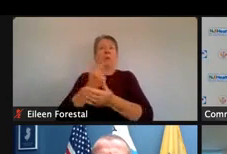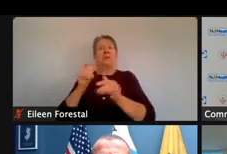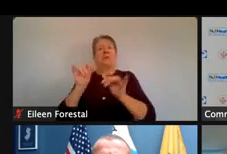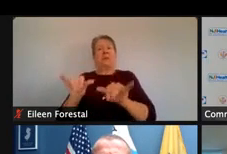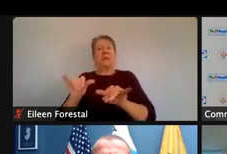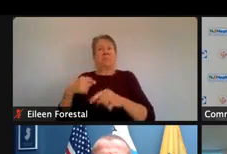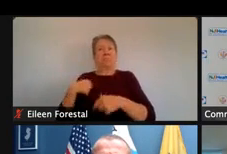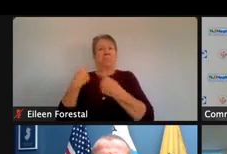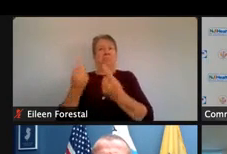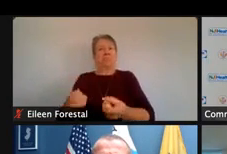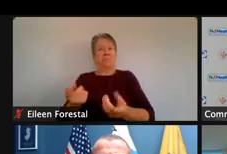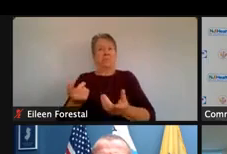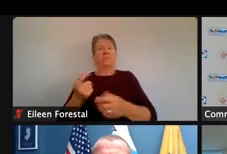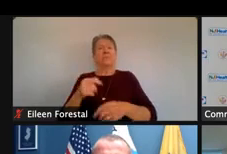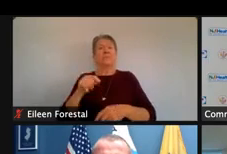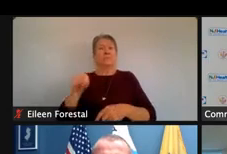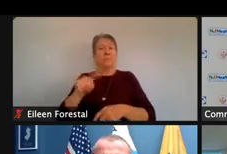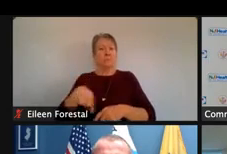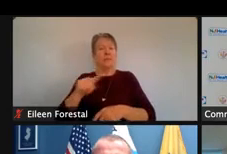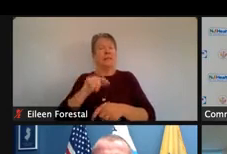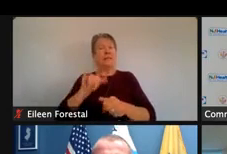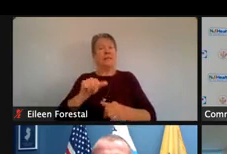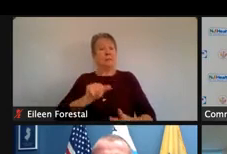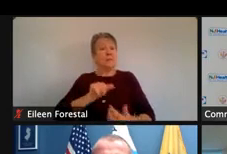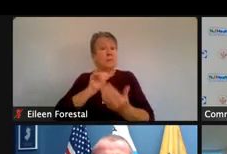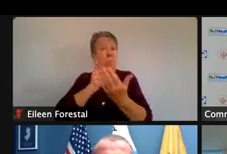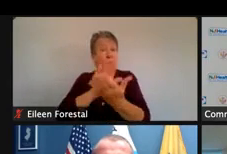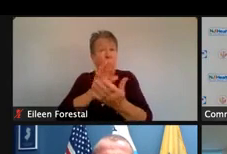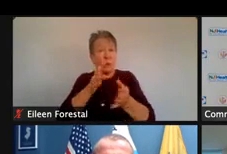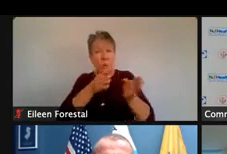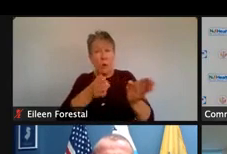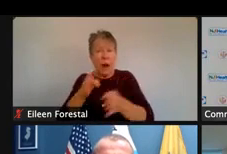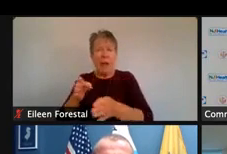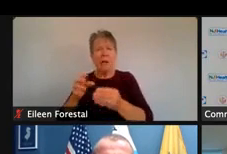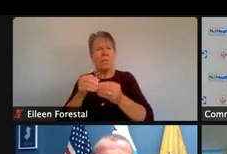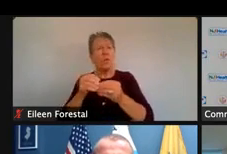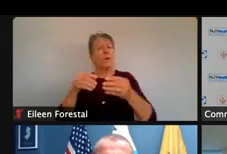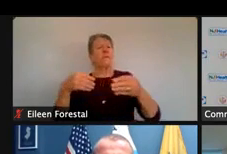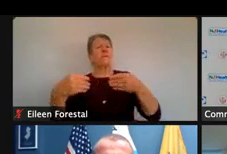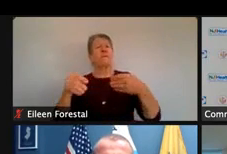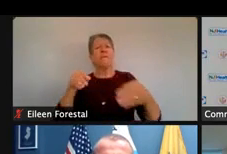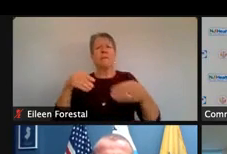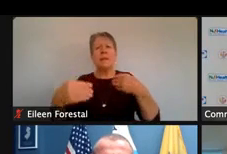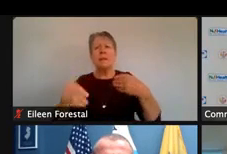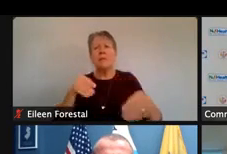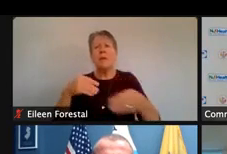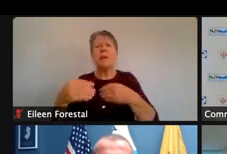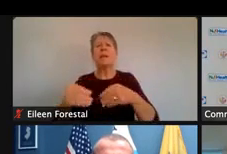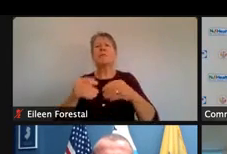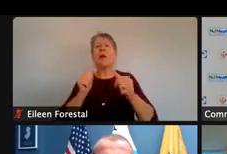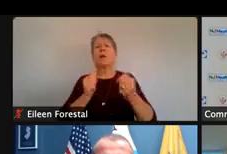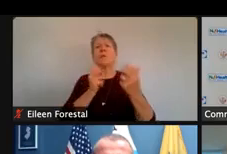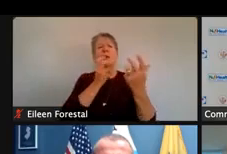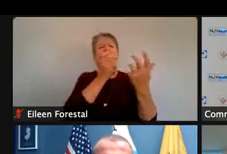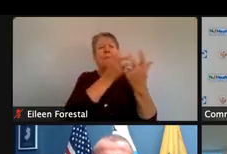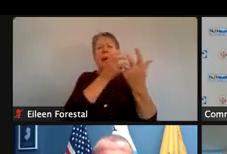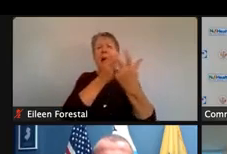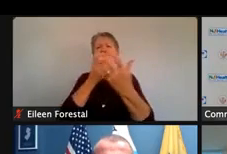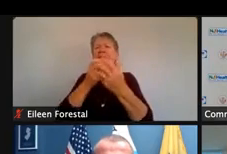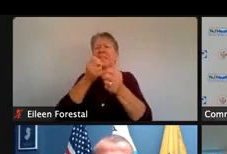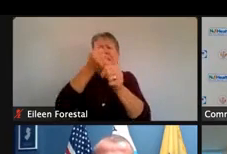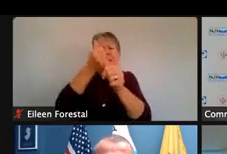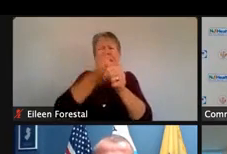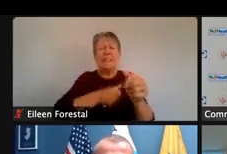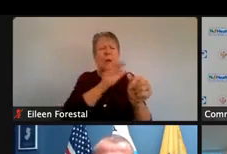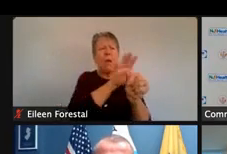also specific to the districts in question. I don't anticipate the guidance changing, but